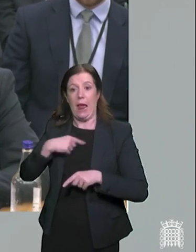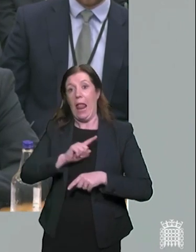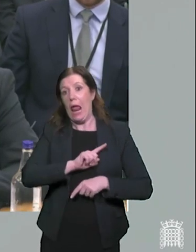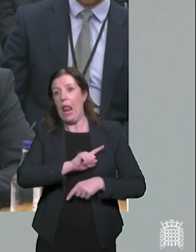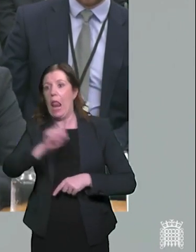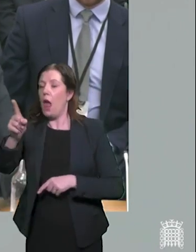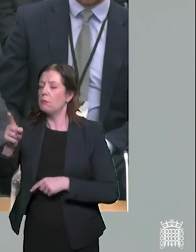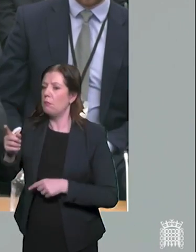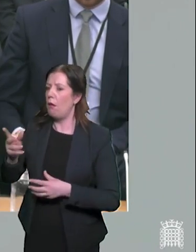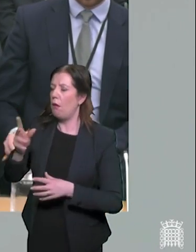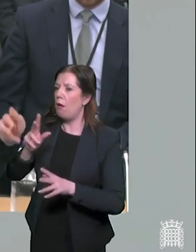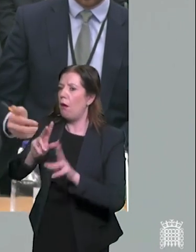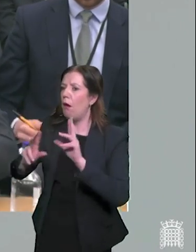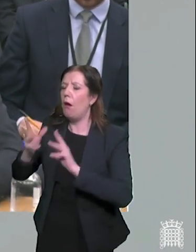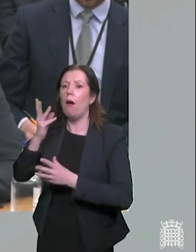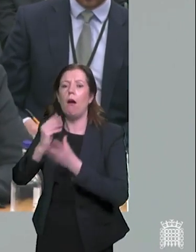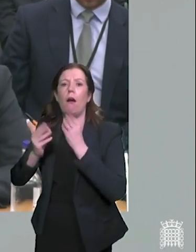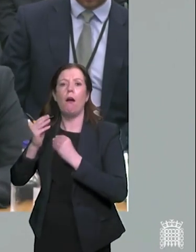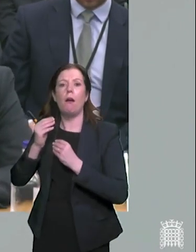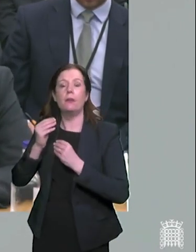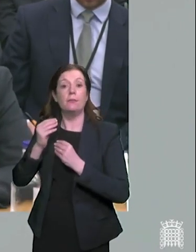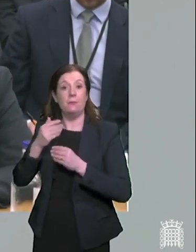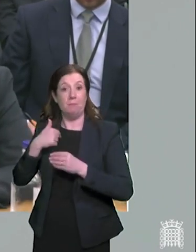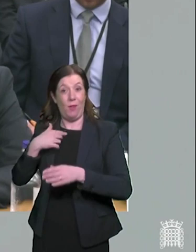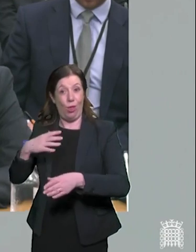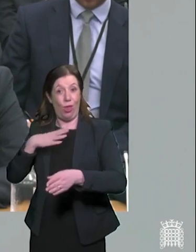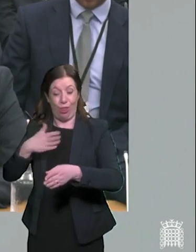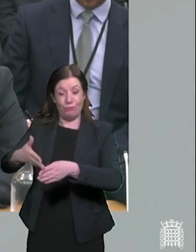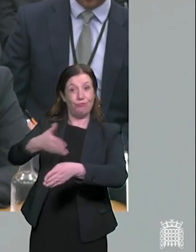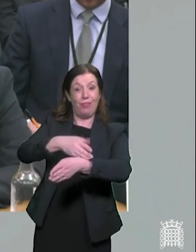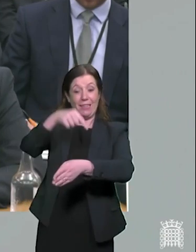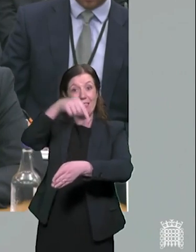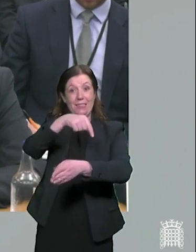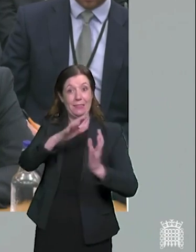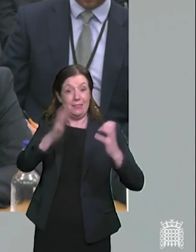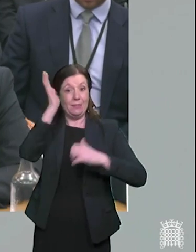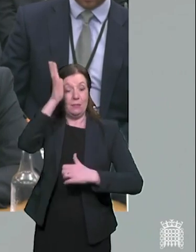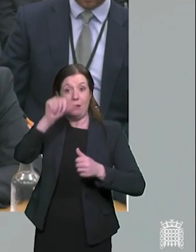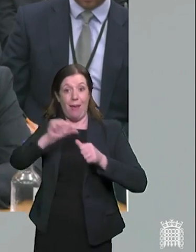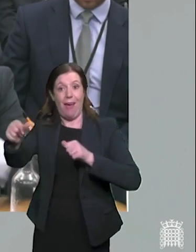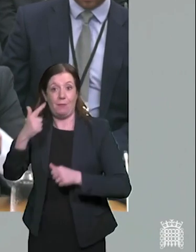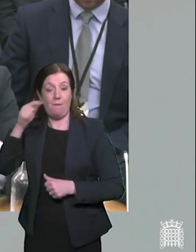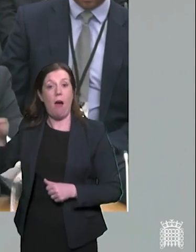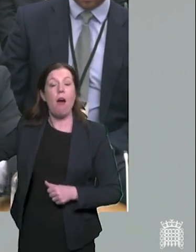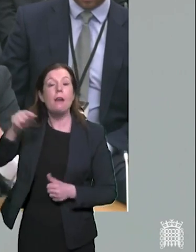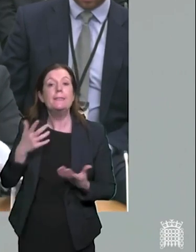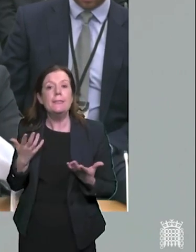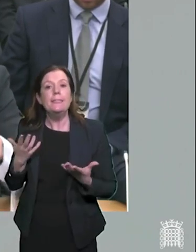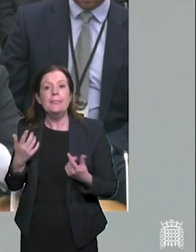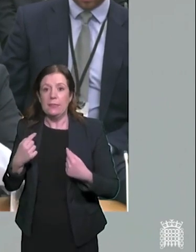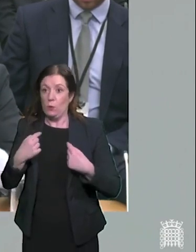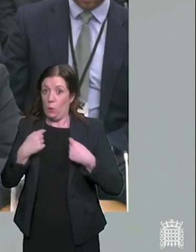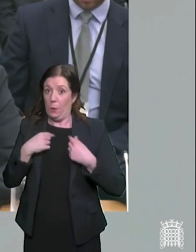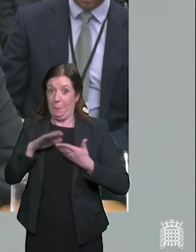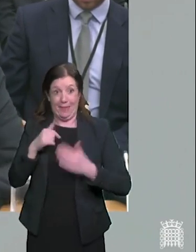emerge about them, and that was after I had spoken in the Commons about them. So they weren't at all on